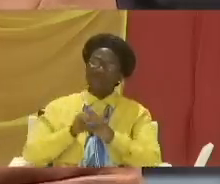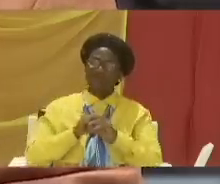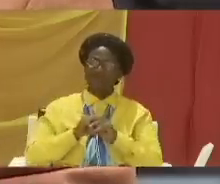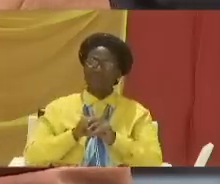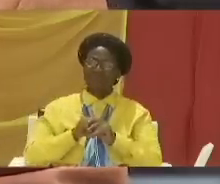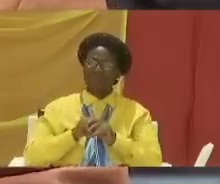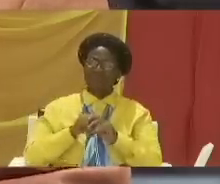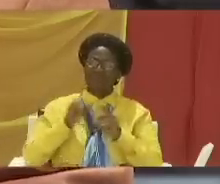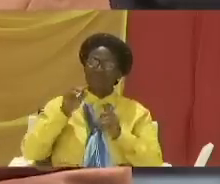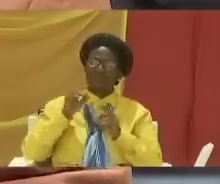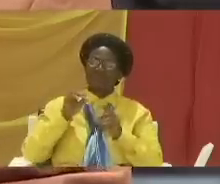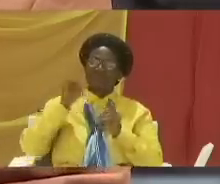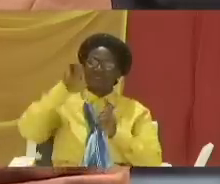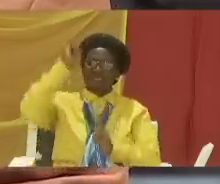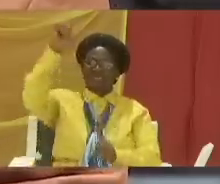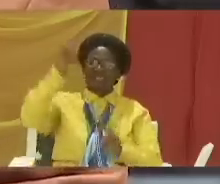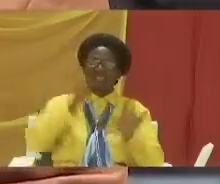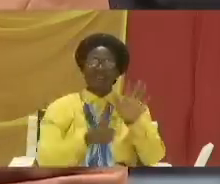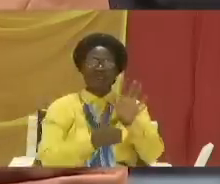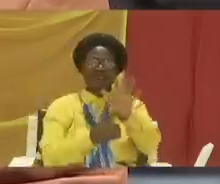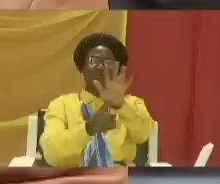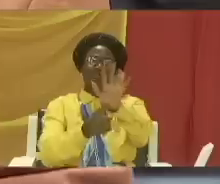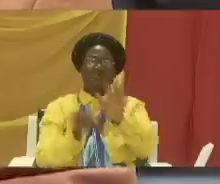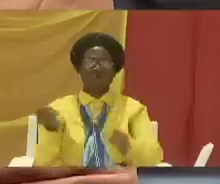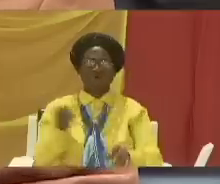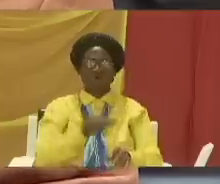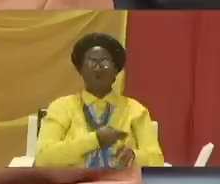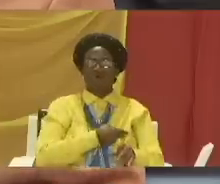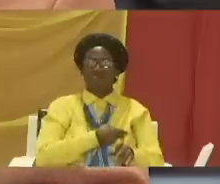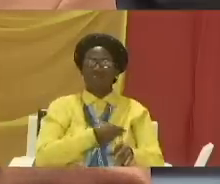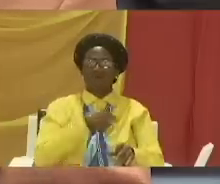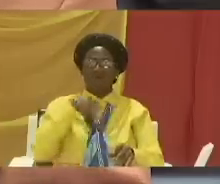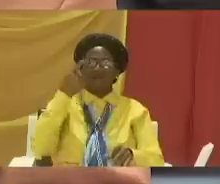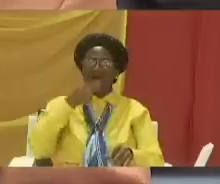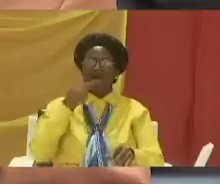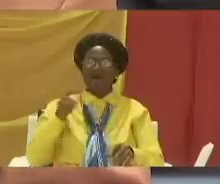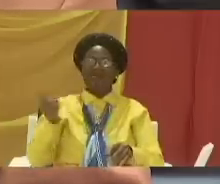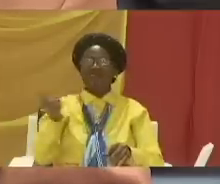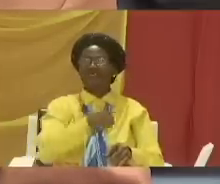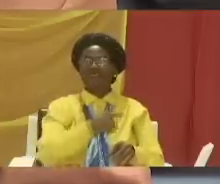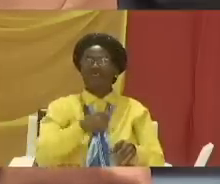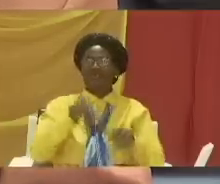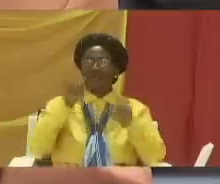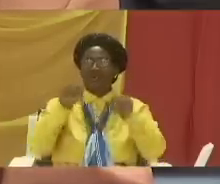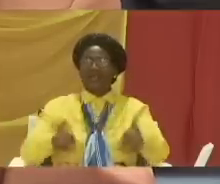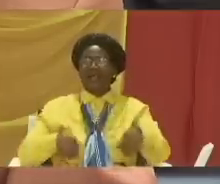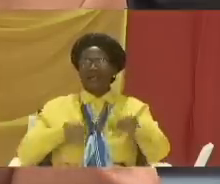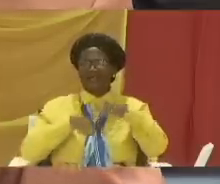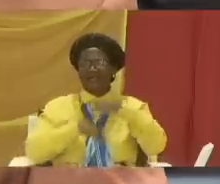it shows us how you can penetrate into that covenant.